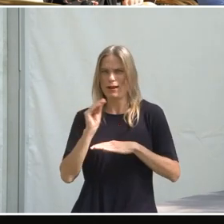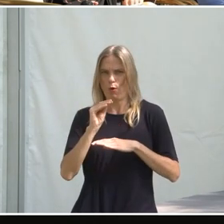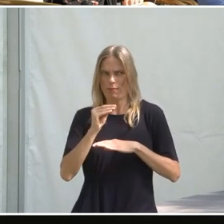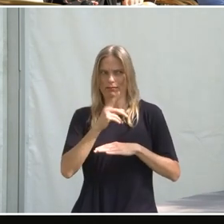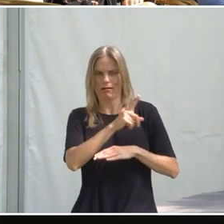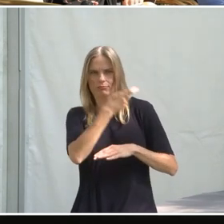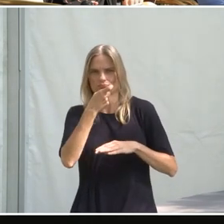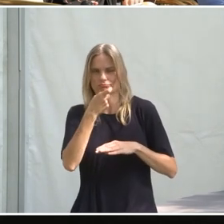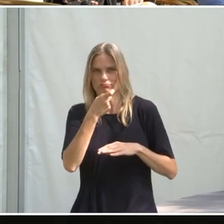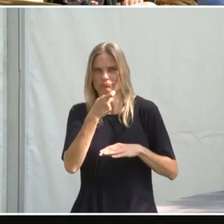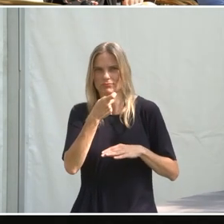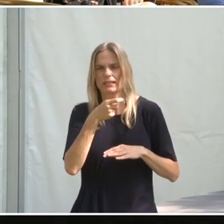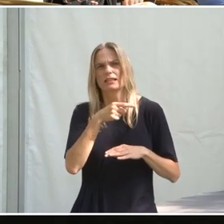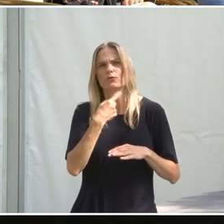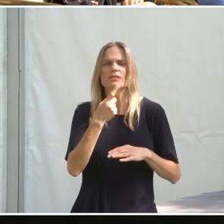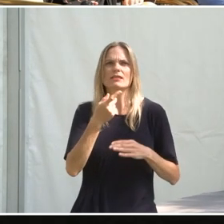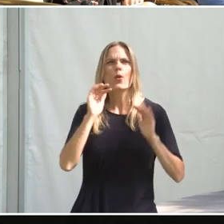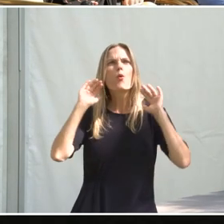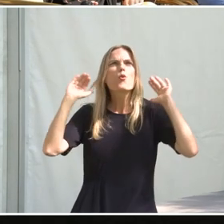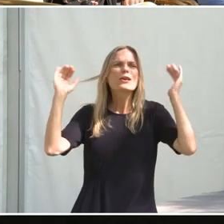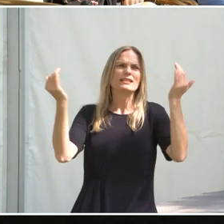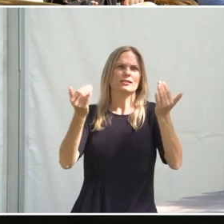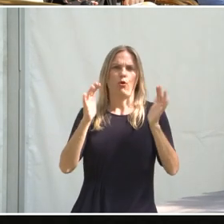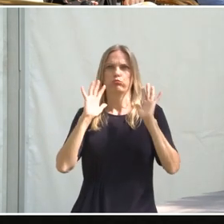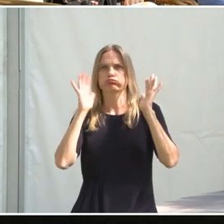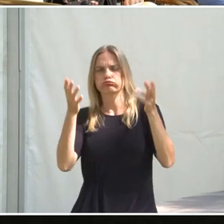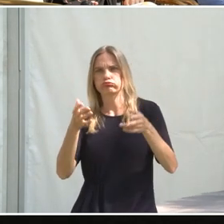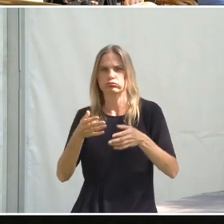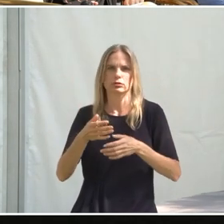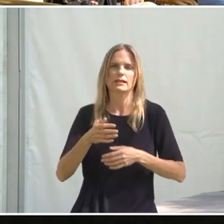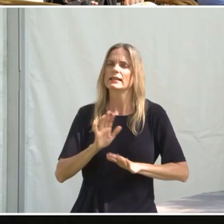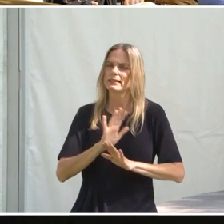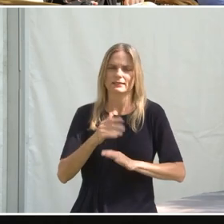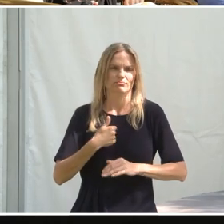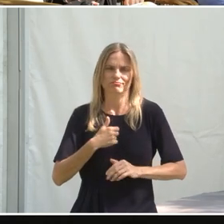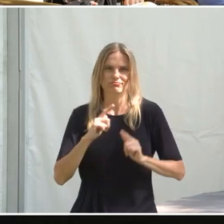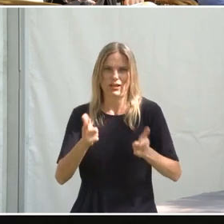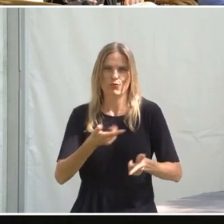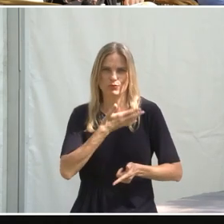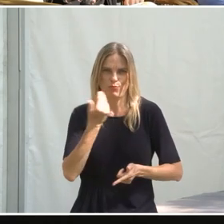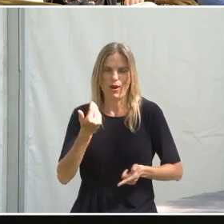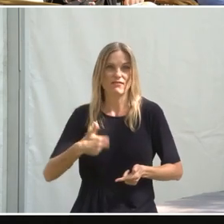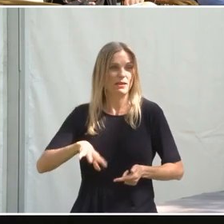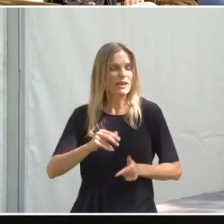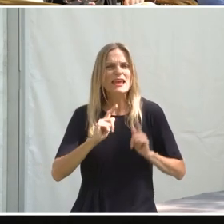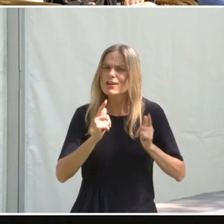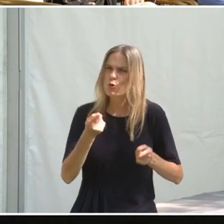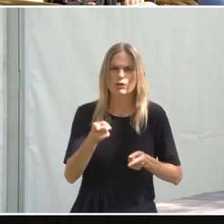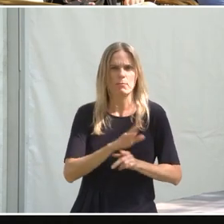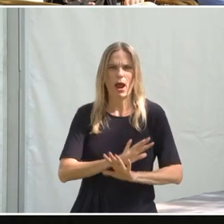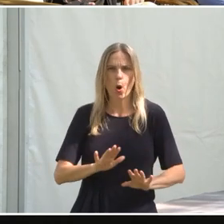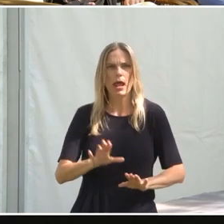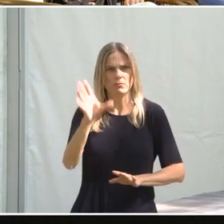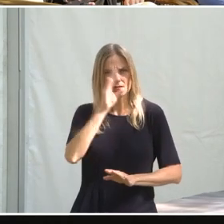how awful is our built environment. So we don't need to agree with that. So why don't we change it so we would